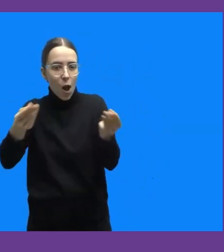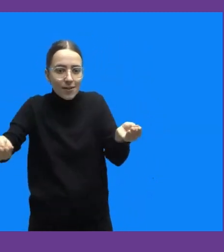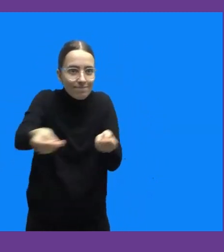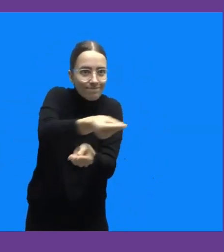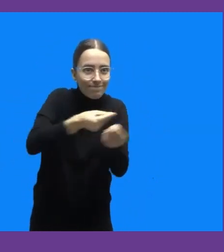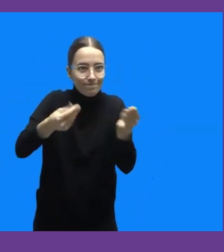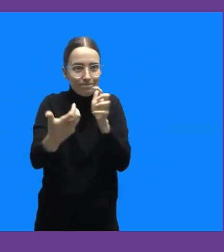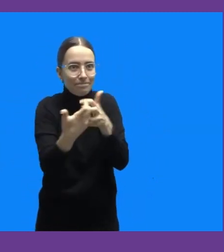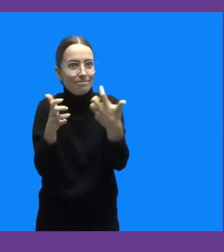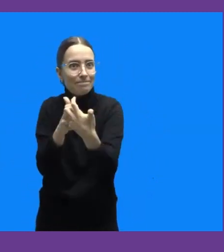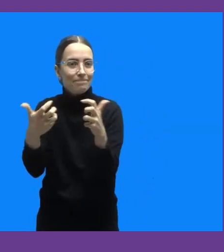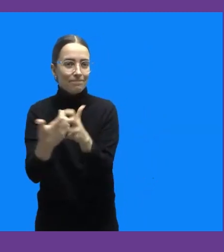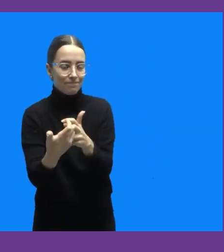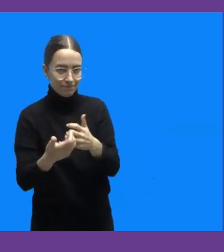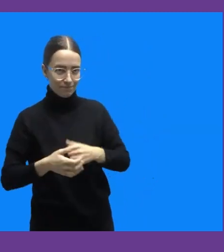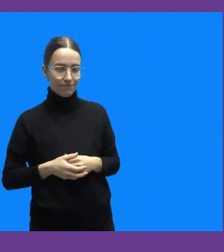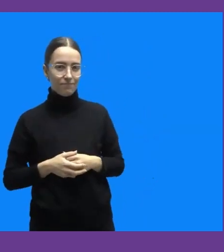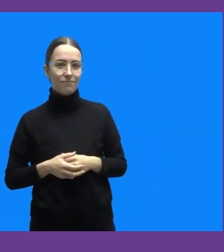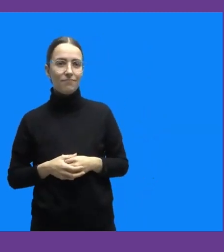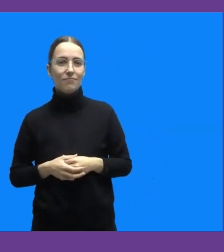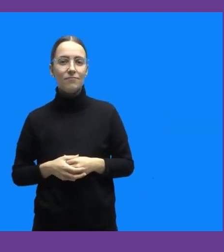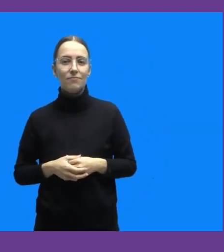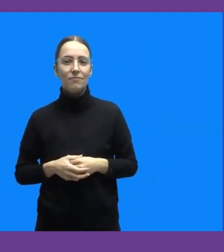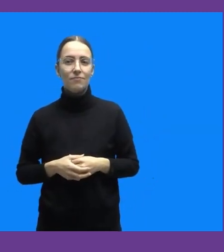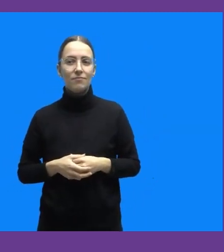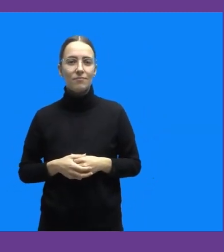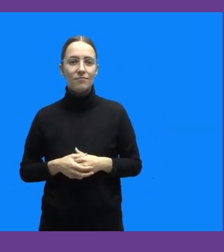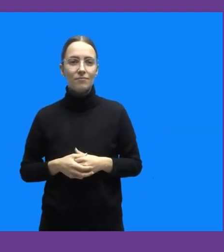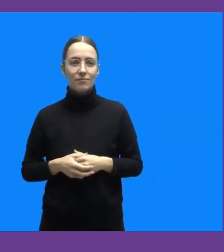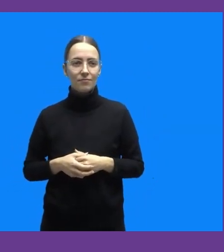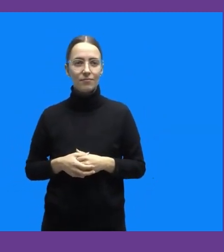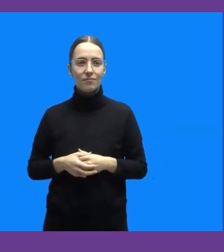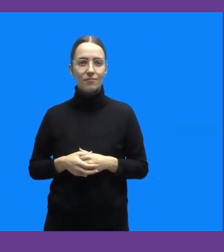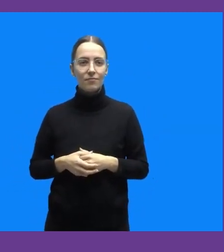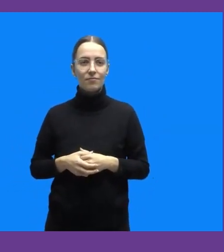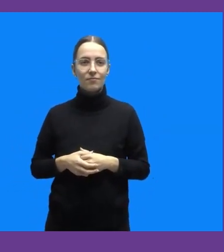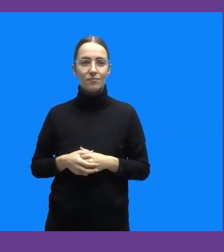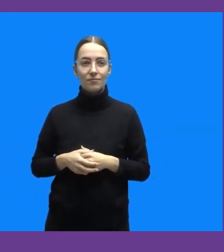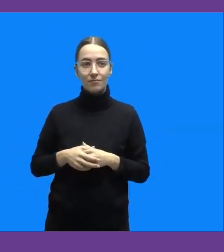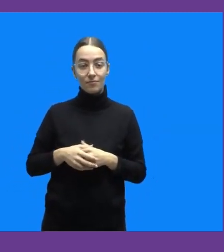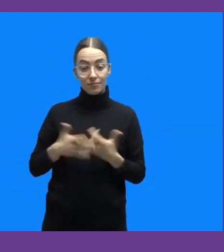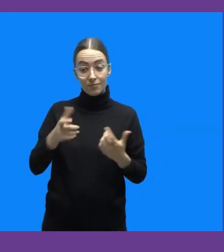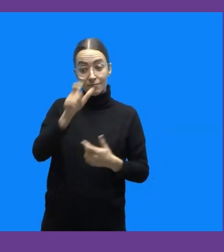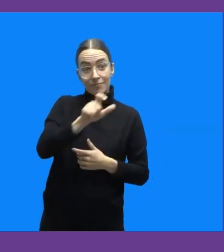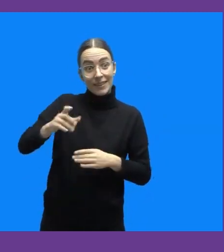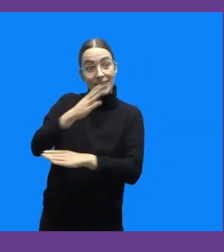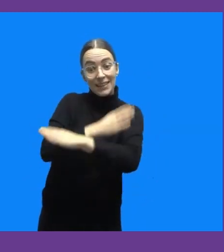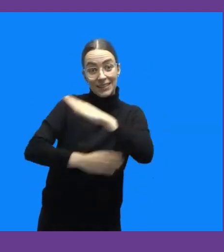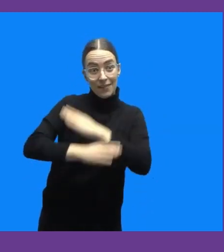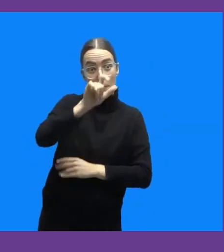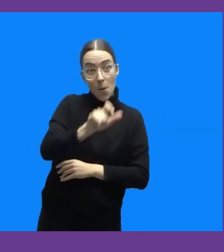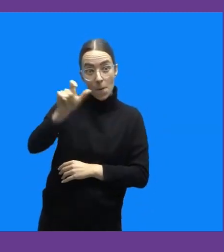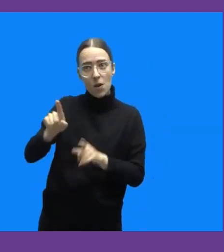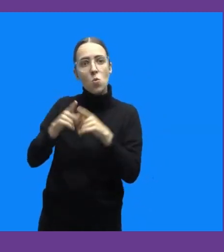bringing additional efforts to the everyday lives of the people. So this is what we have so far. It's just